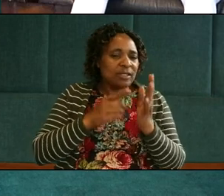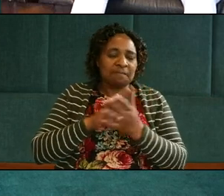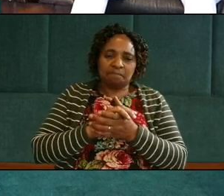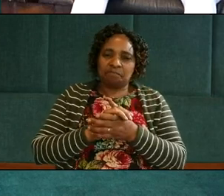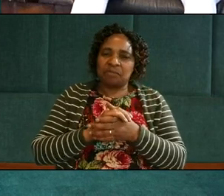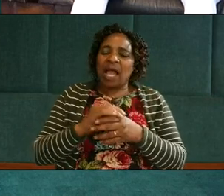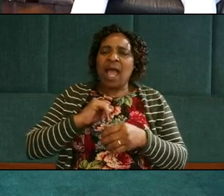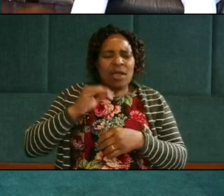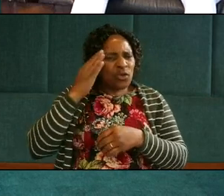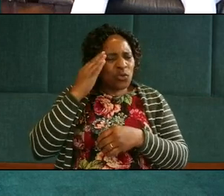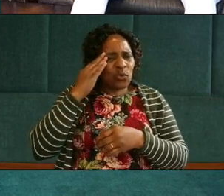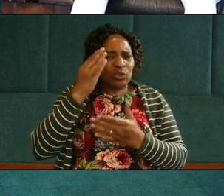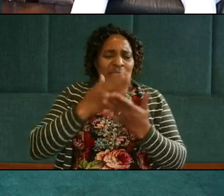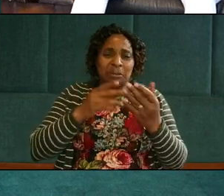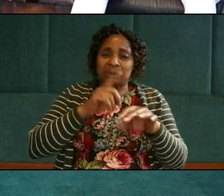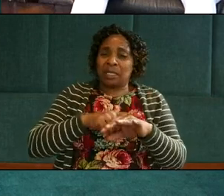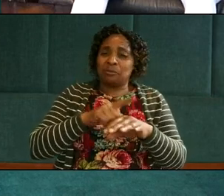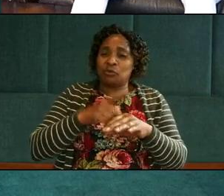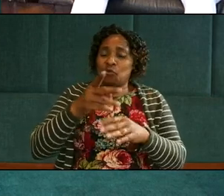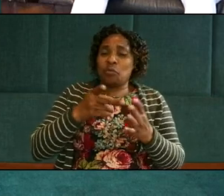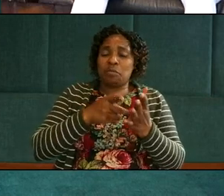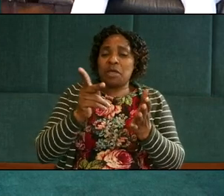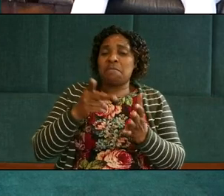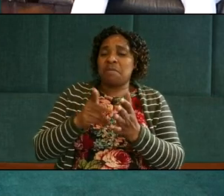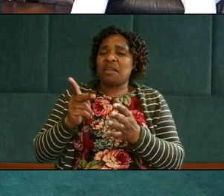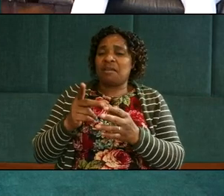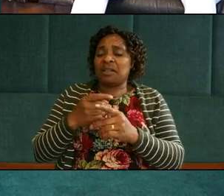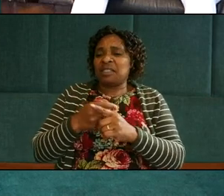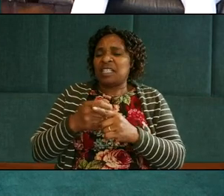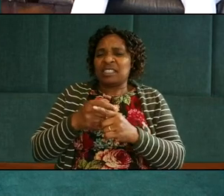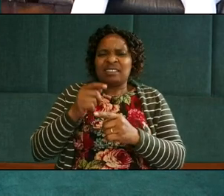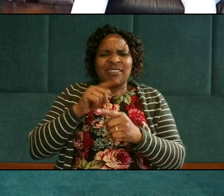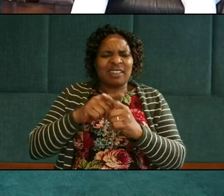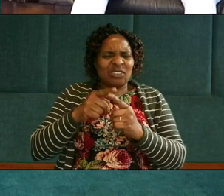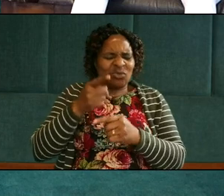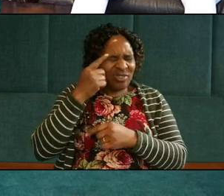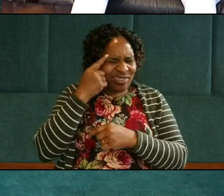know, I know at times, you pay your tithe and then you think,